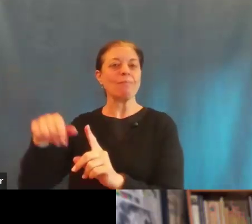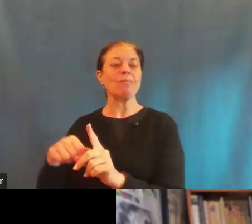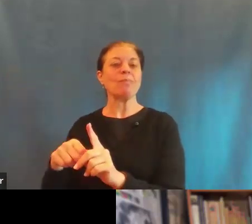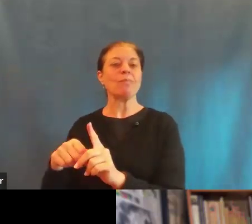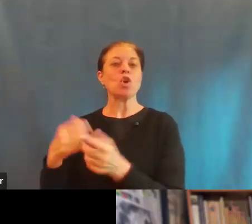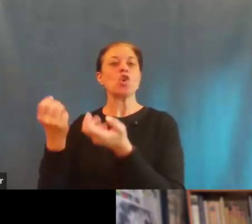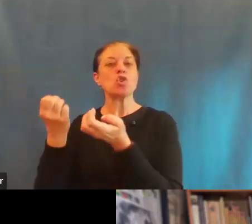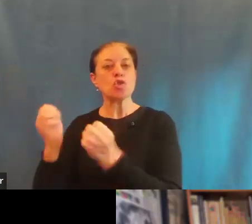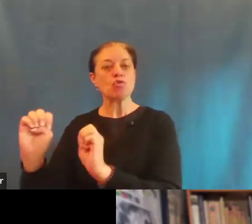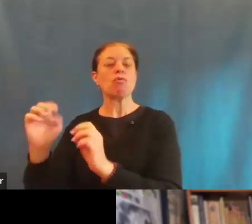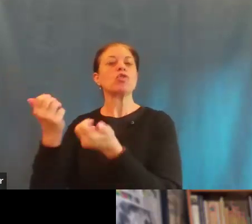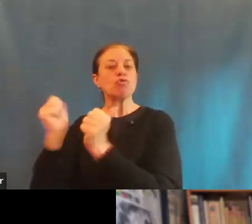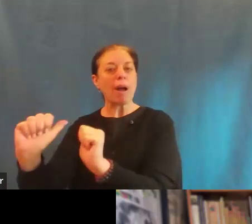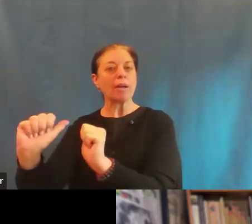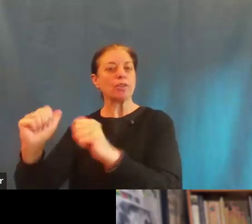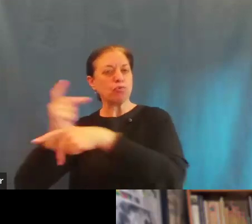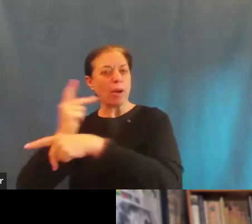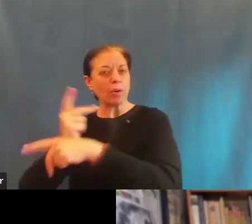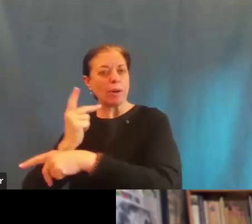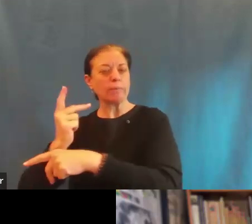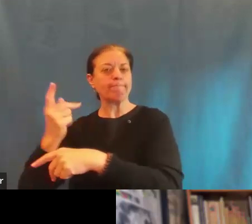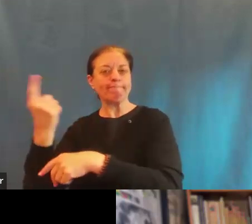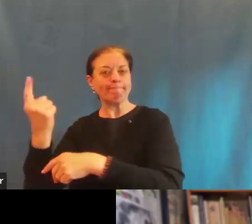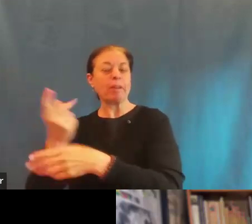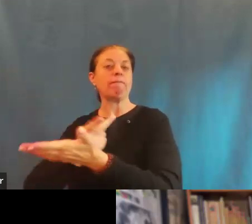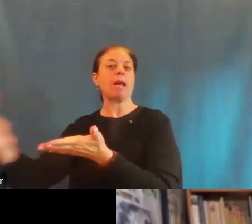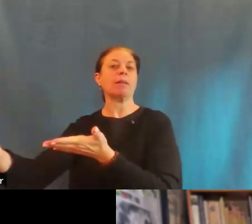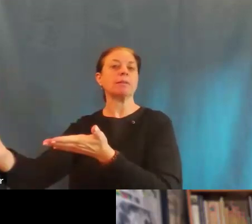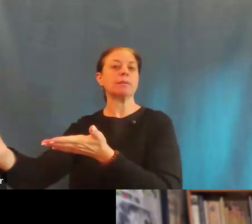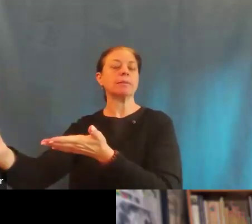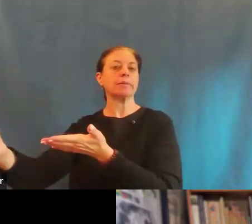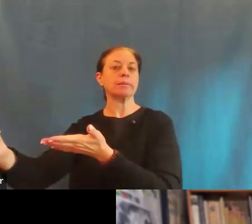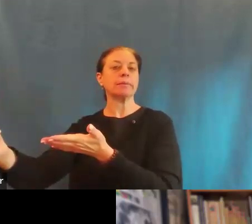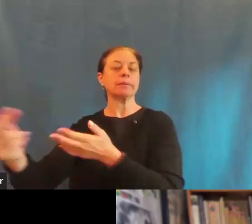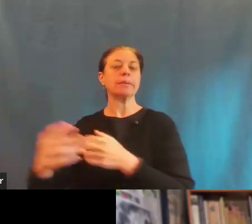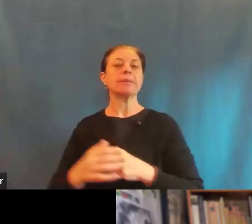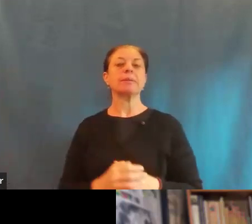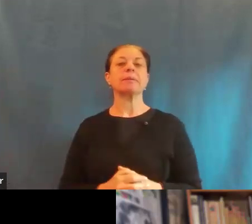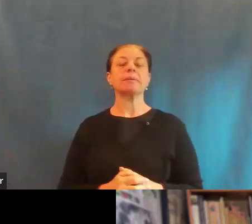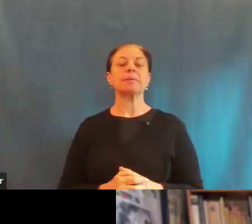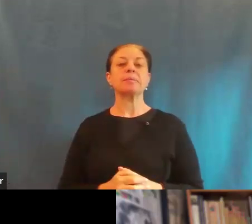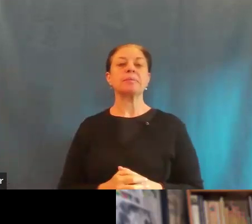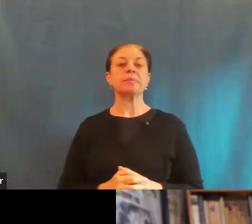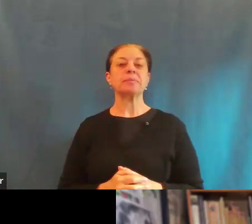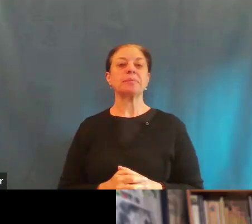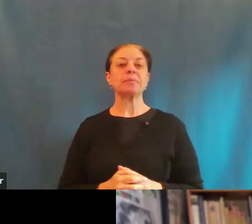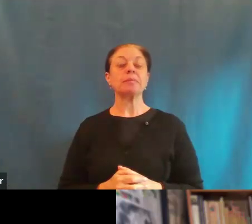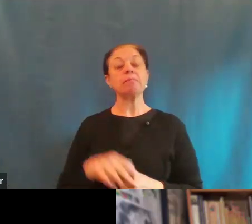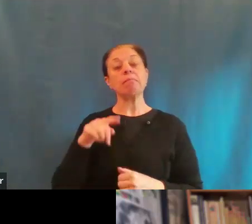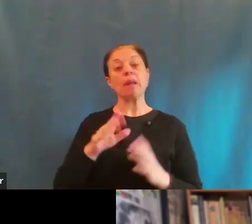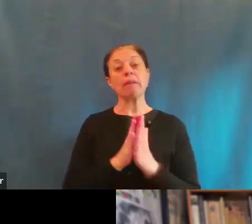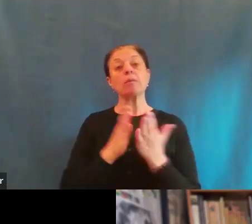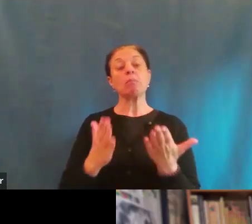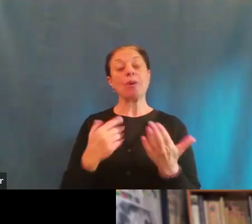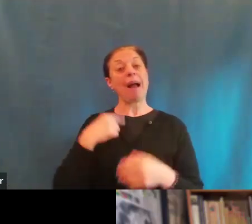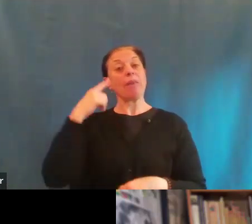have tried to reckon with something and failed. And so this is a book that I think